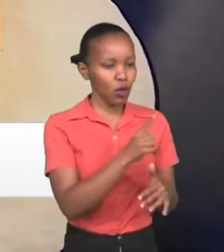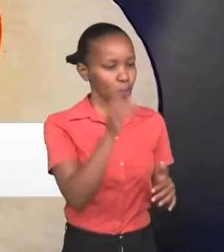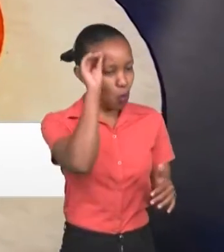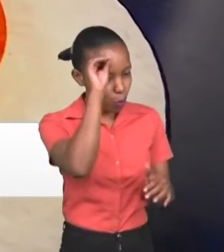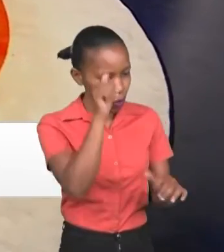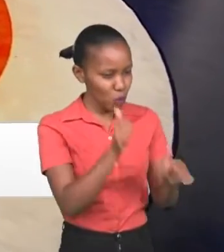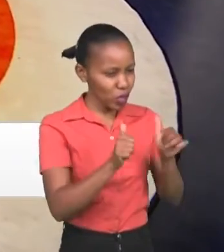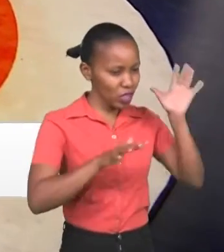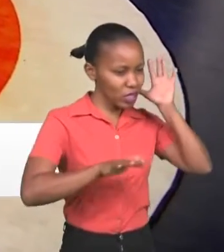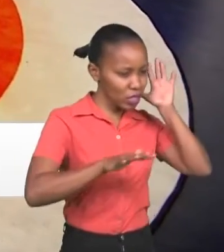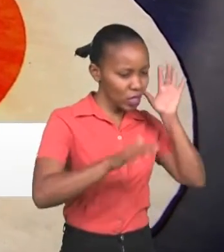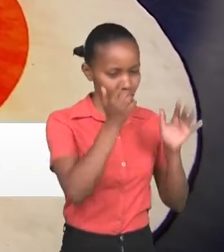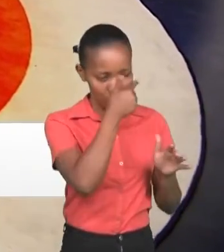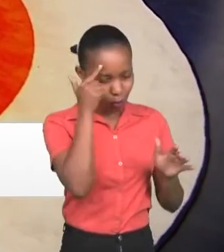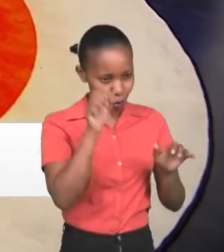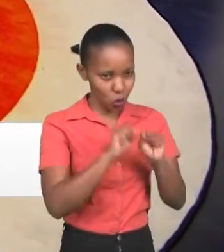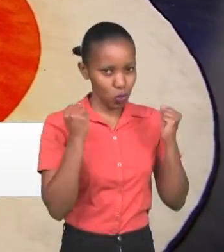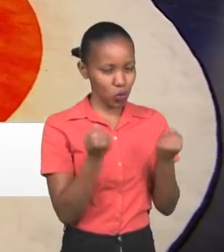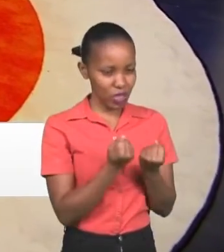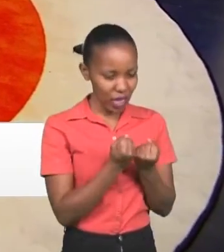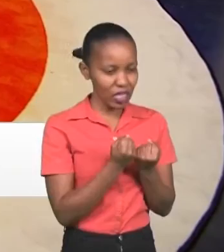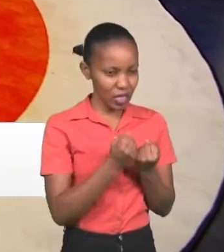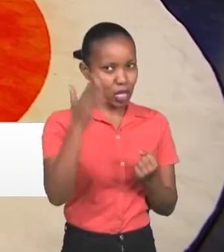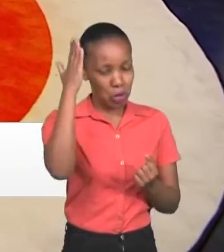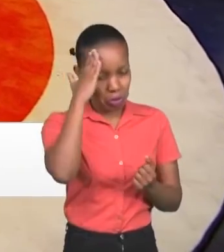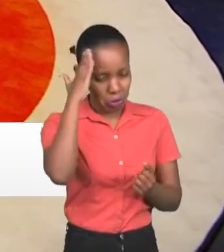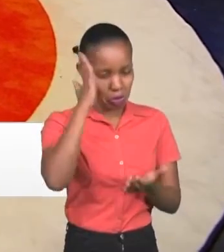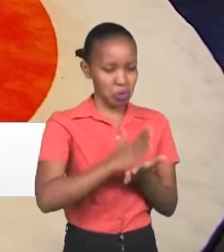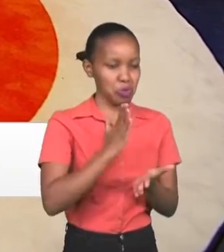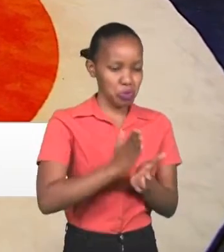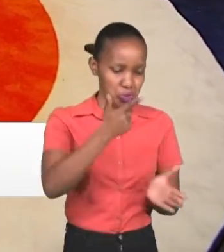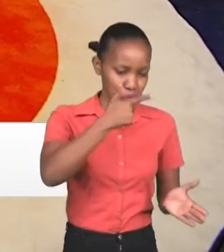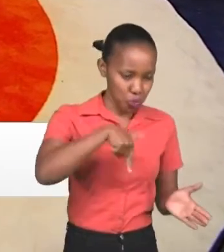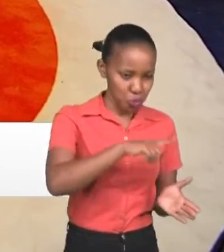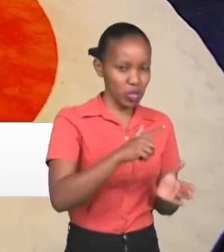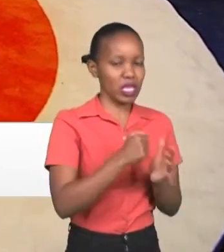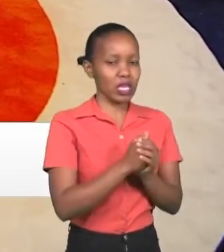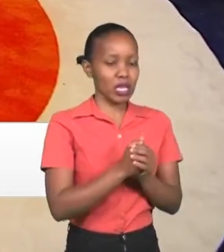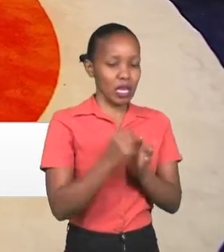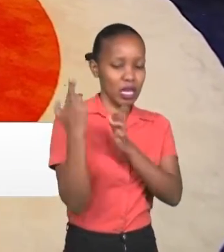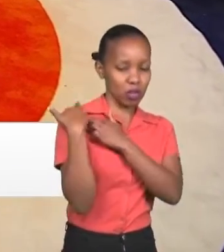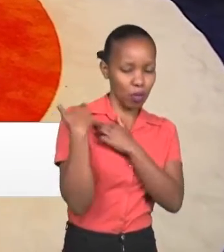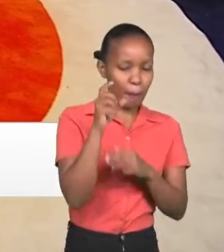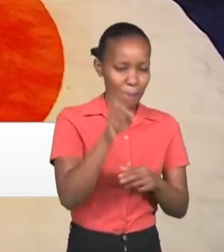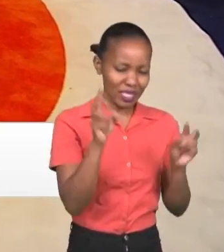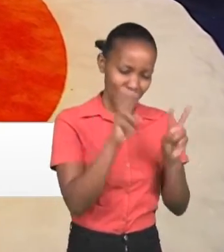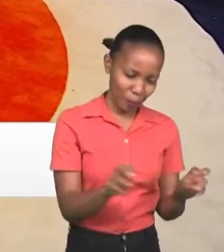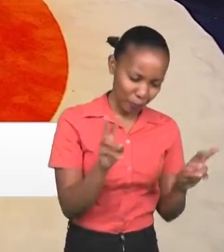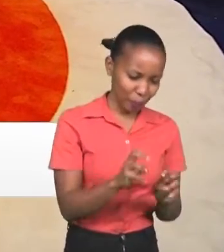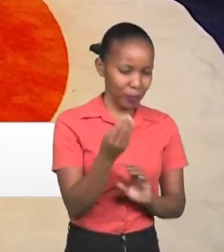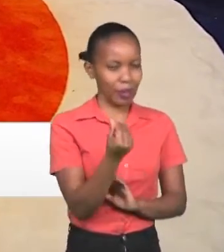opinion on this? Because now society ishatumulika, like us guys, we are the kingpins, we're the breadwinners, we have to look for money.